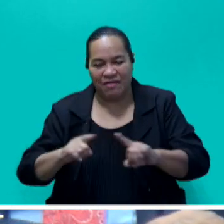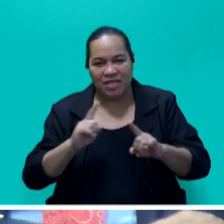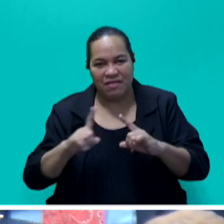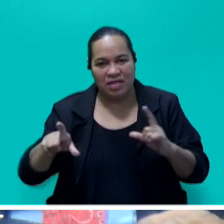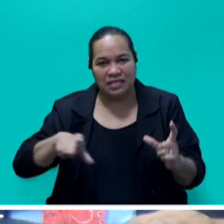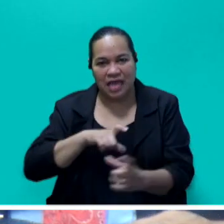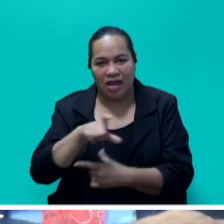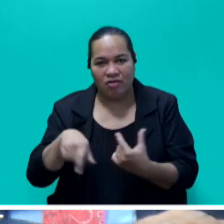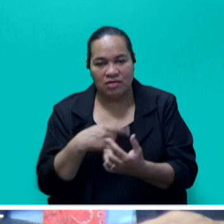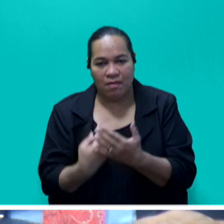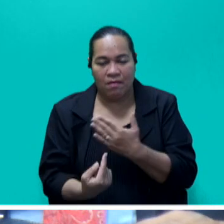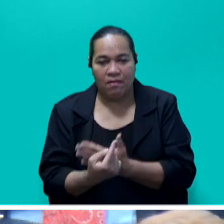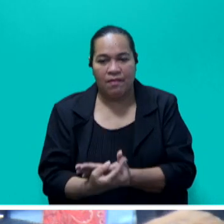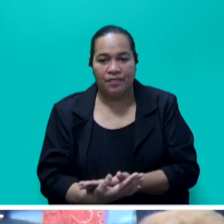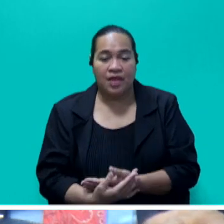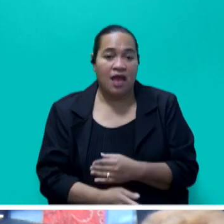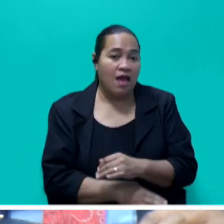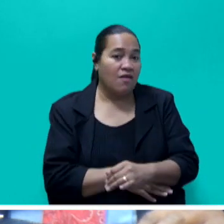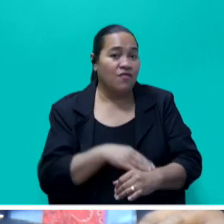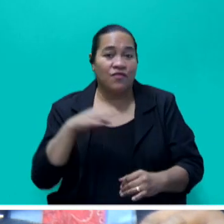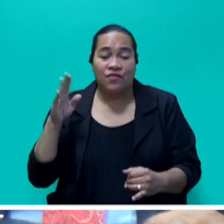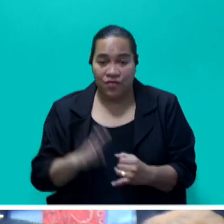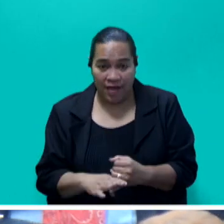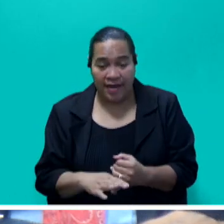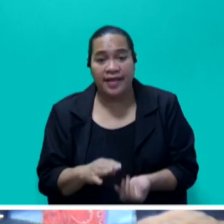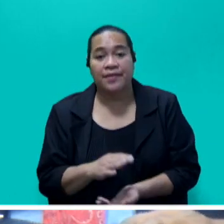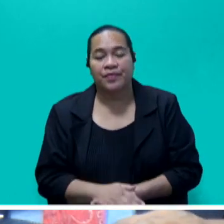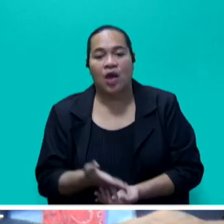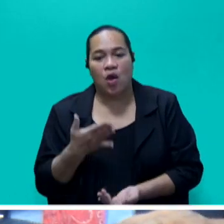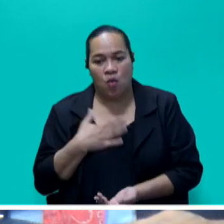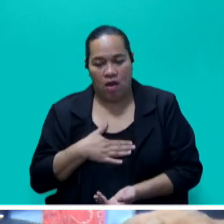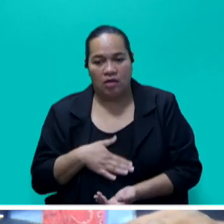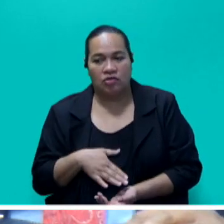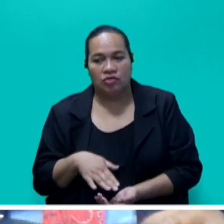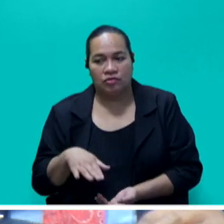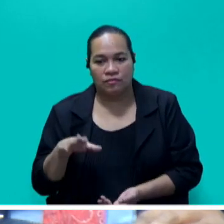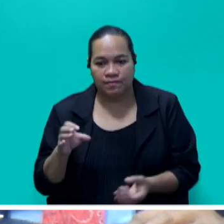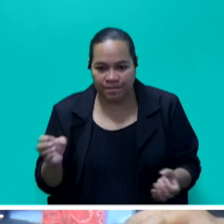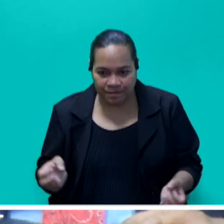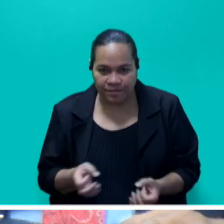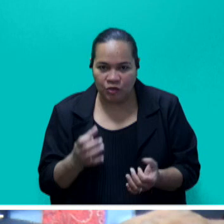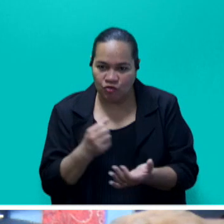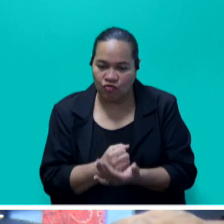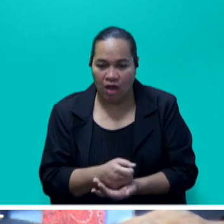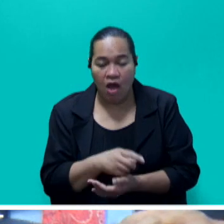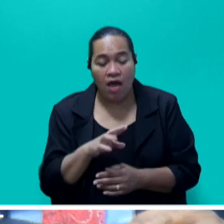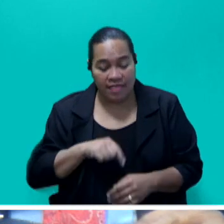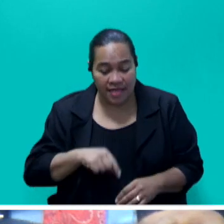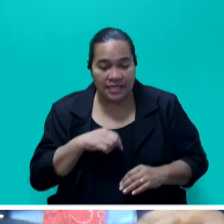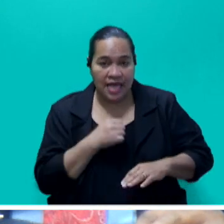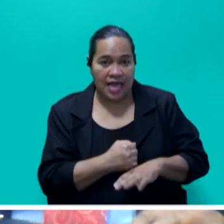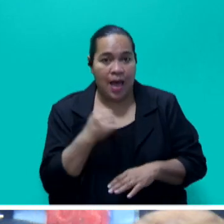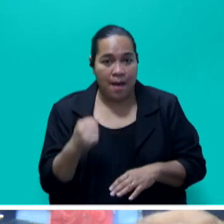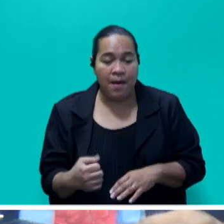cyclones. And finally, Mr. Speaker, sir, I wish to assure all Fijians that this government